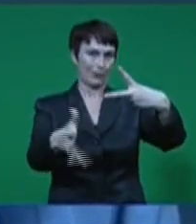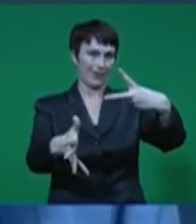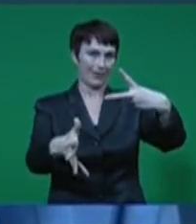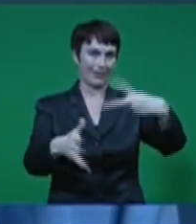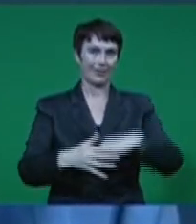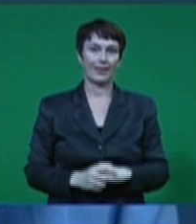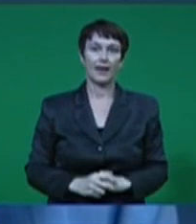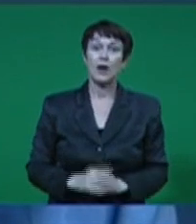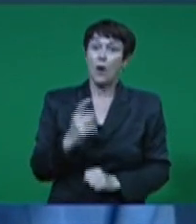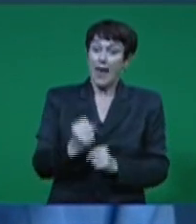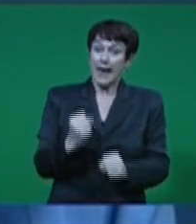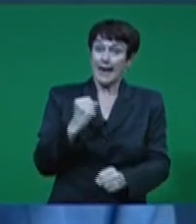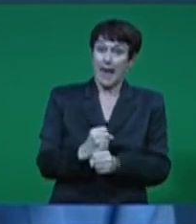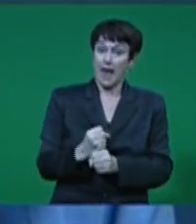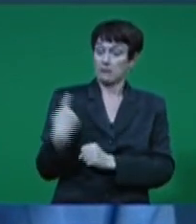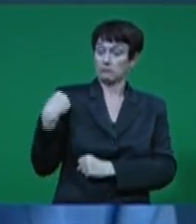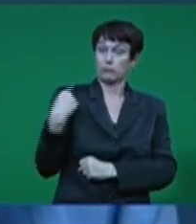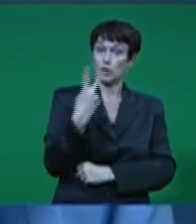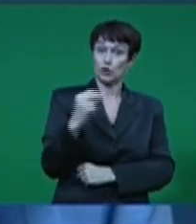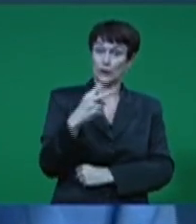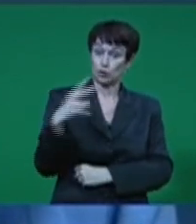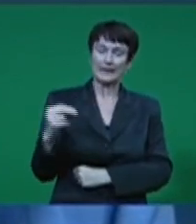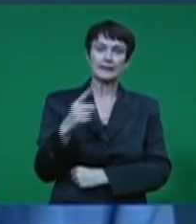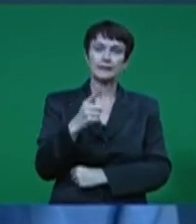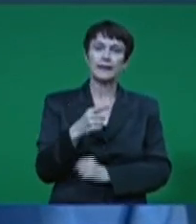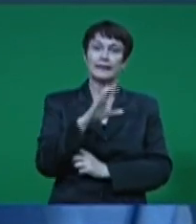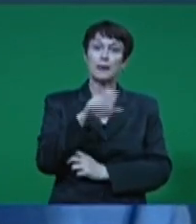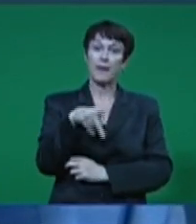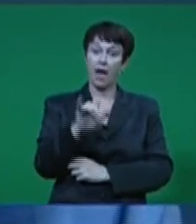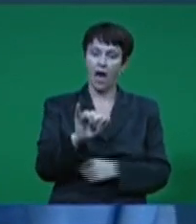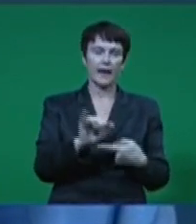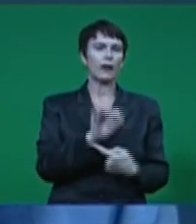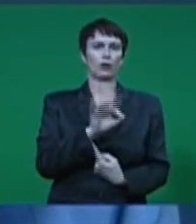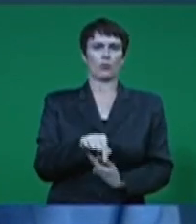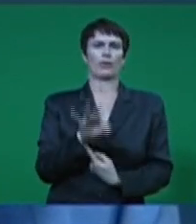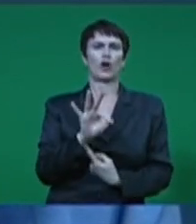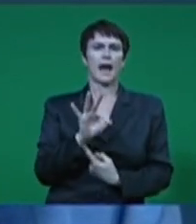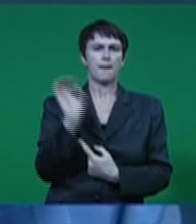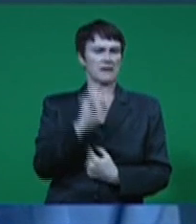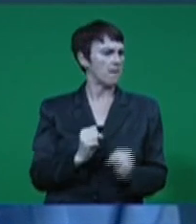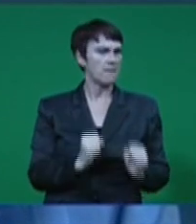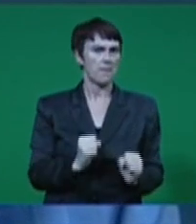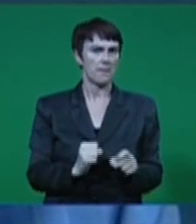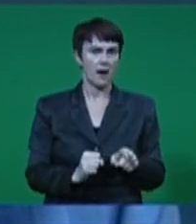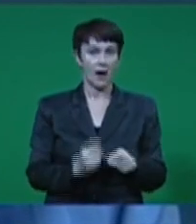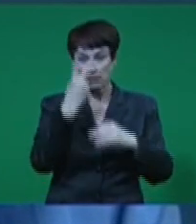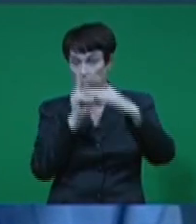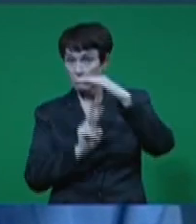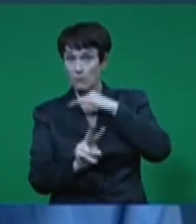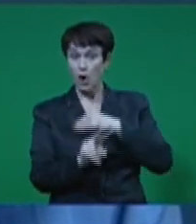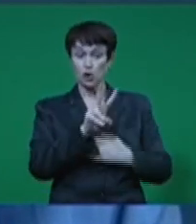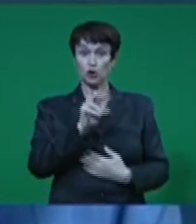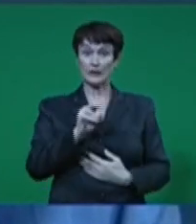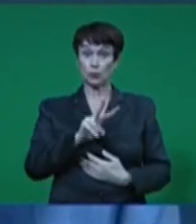In 2020, core inflation also averaged 3.3%. The forecast for 2021